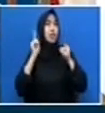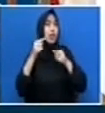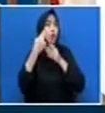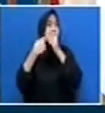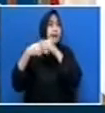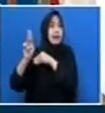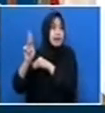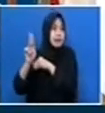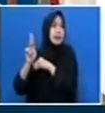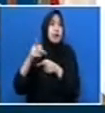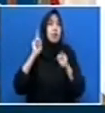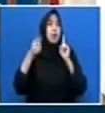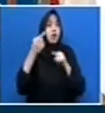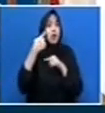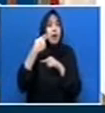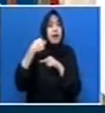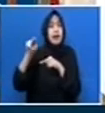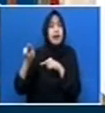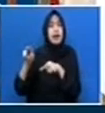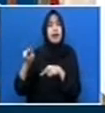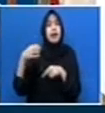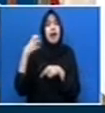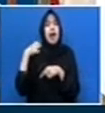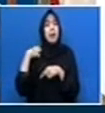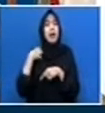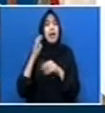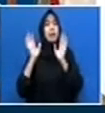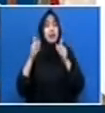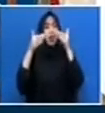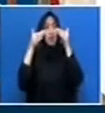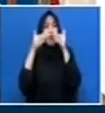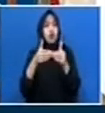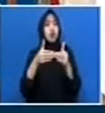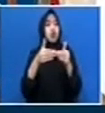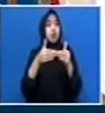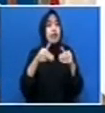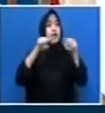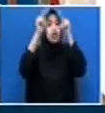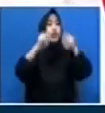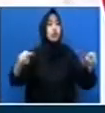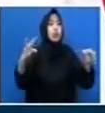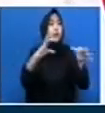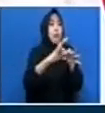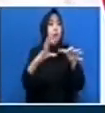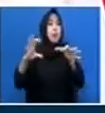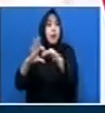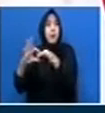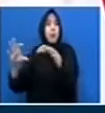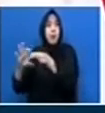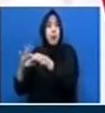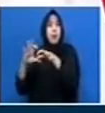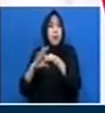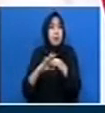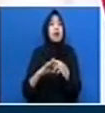Biden's administration will show, emphasize more in a multilateral approach, but particular